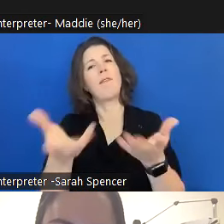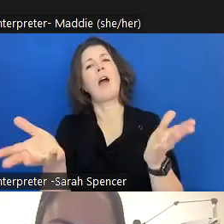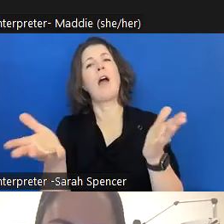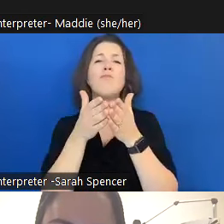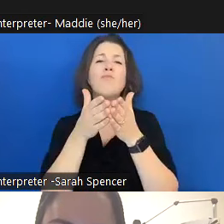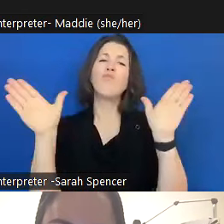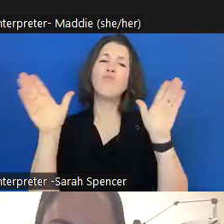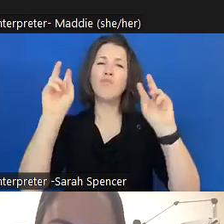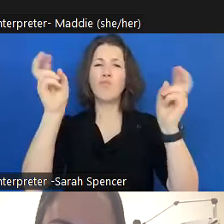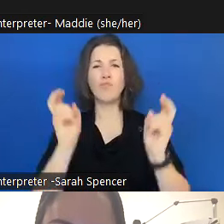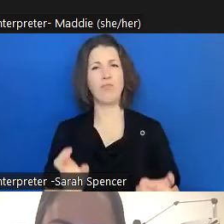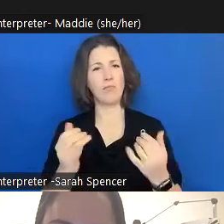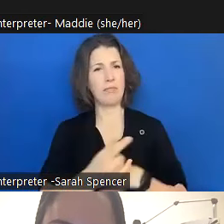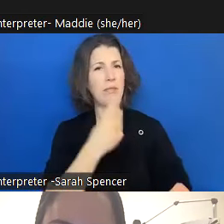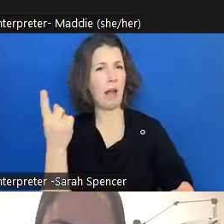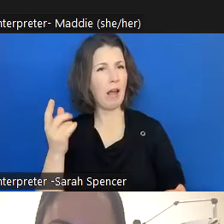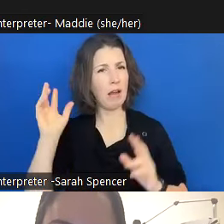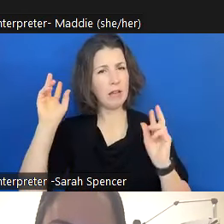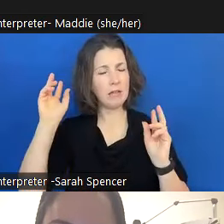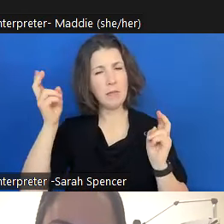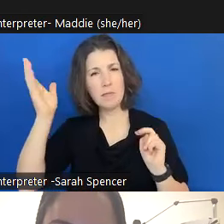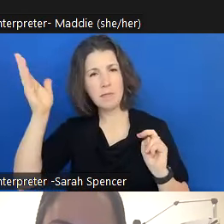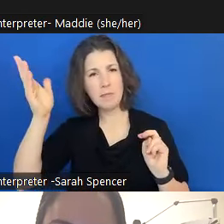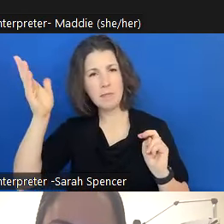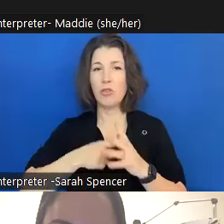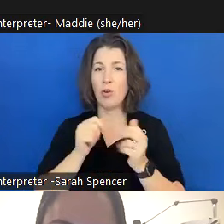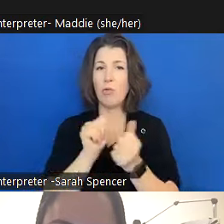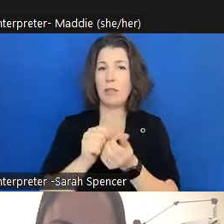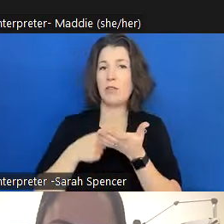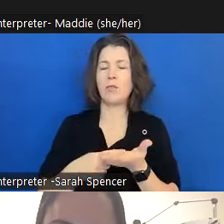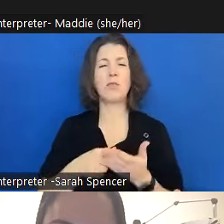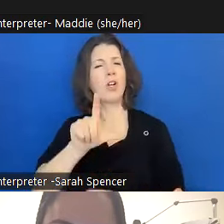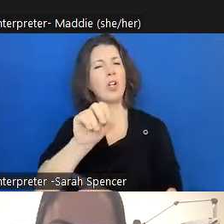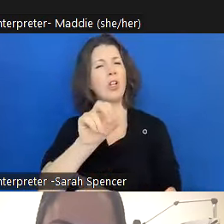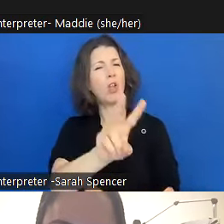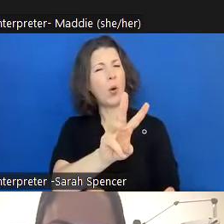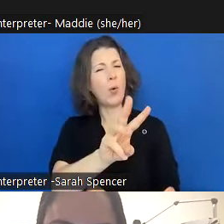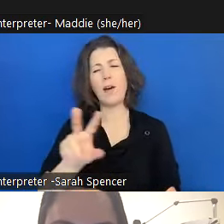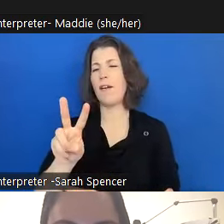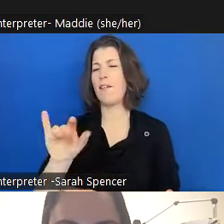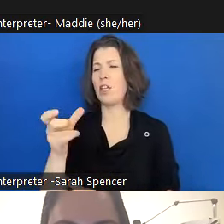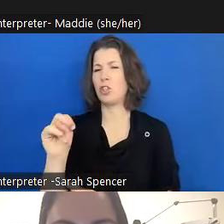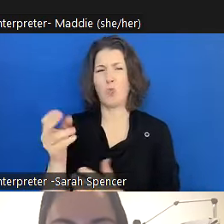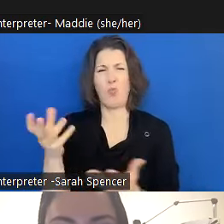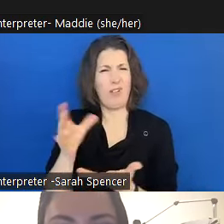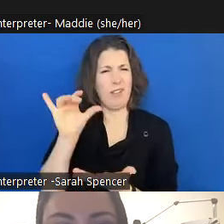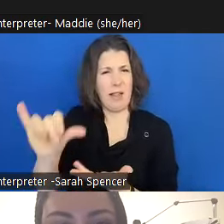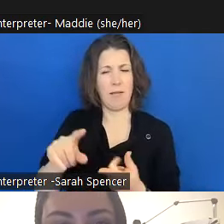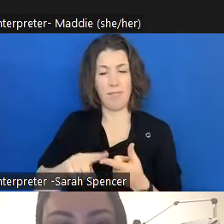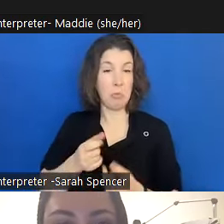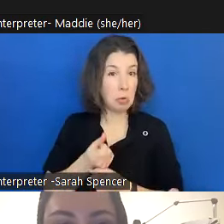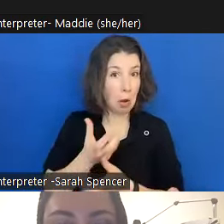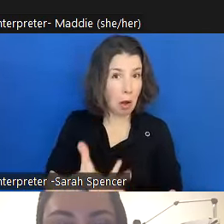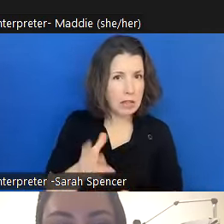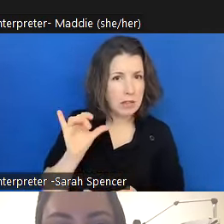speaking with you all about. We'll start by discussing what is low vision, the causes of low vision loss, what